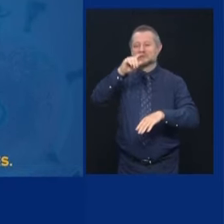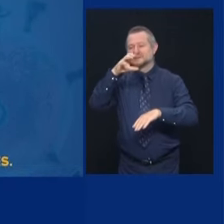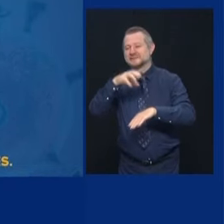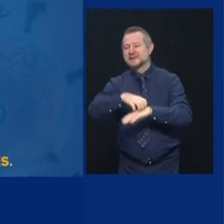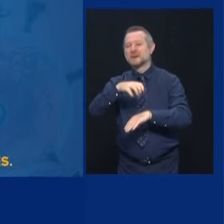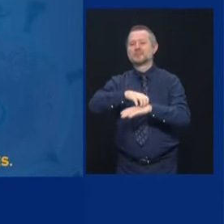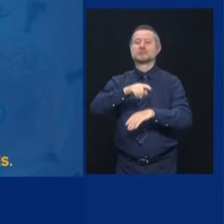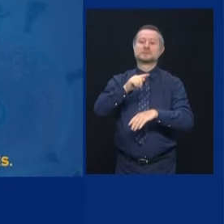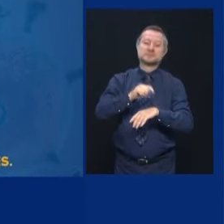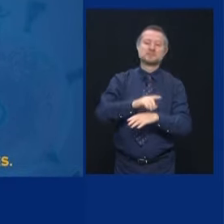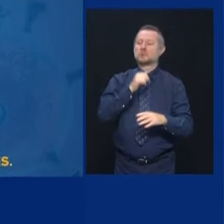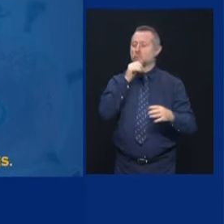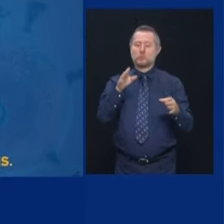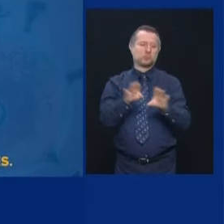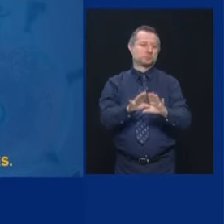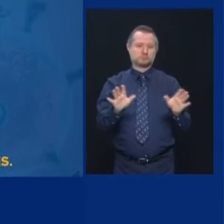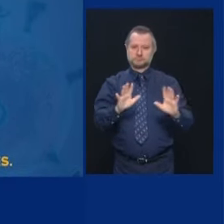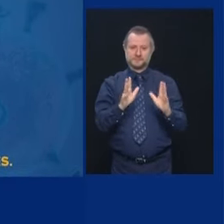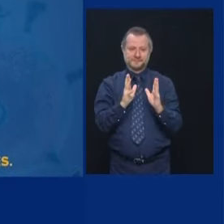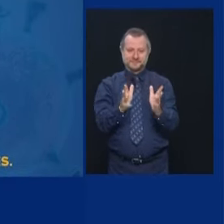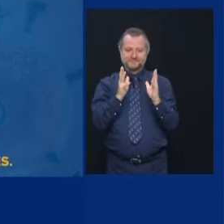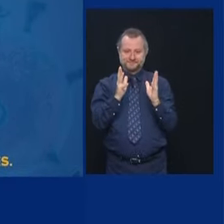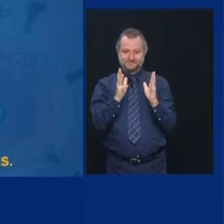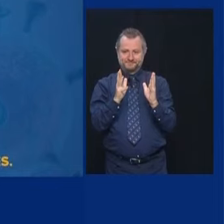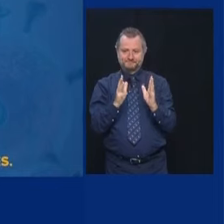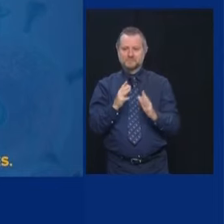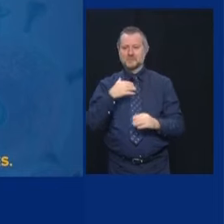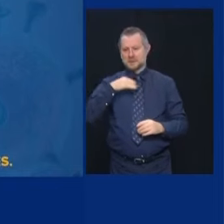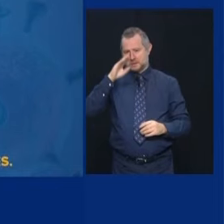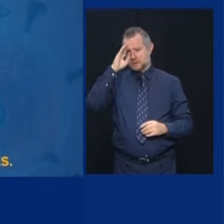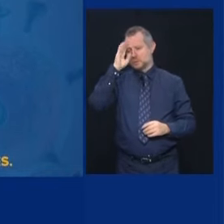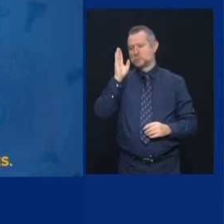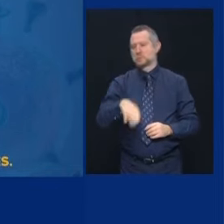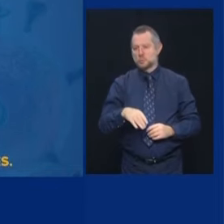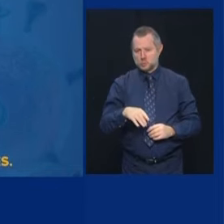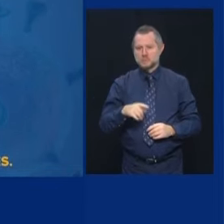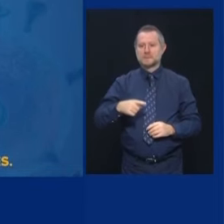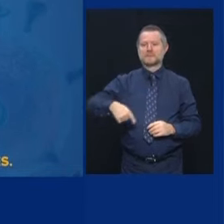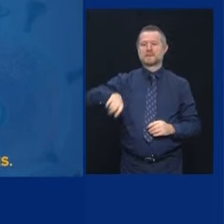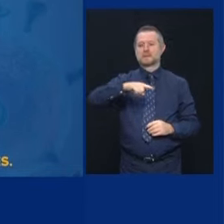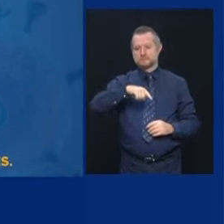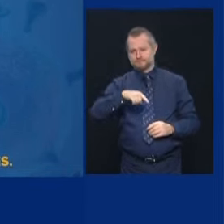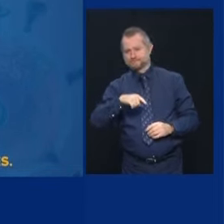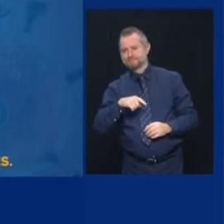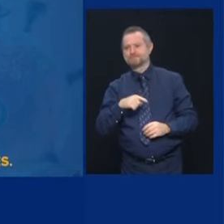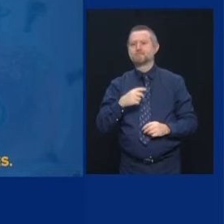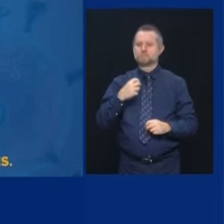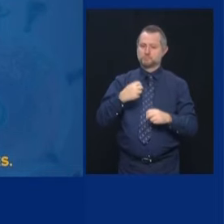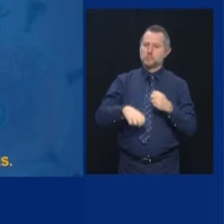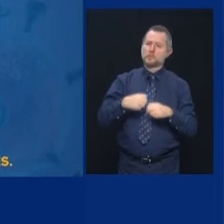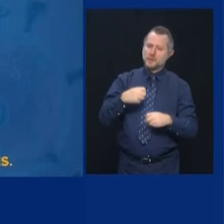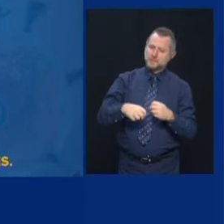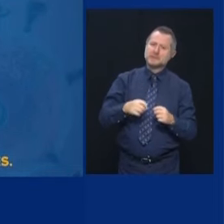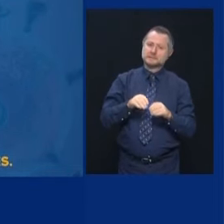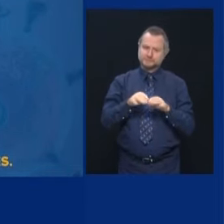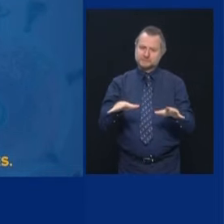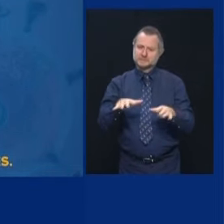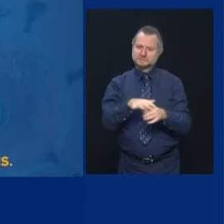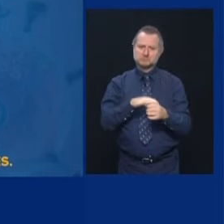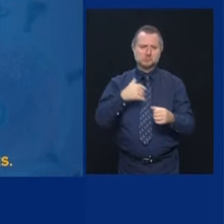We know religious institutions have been a problem. We